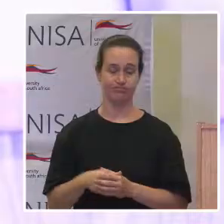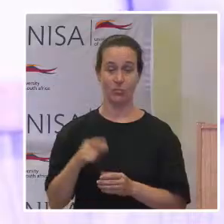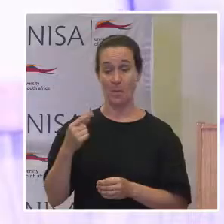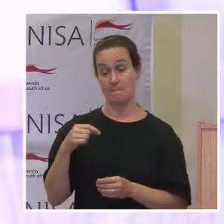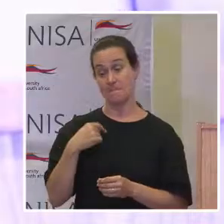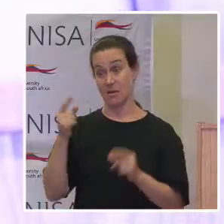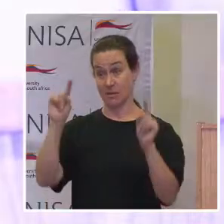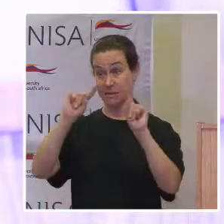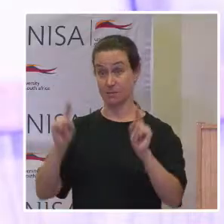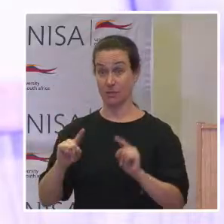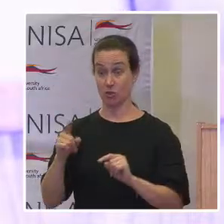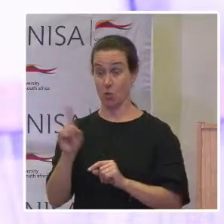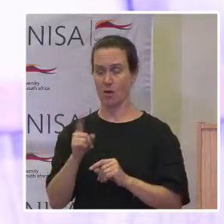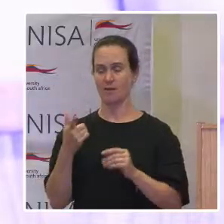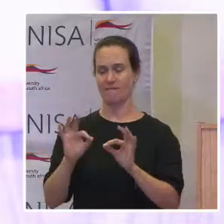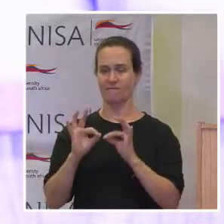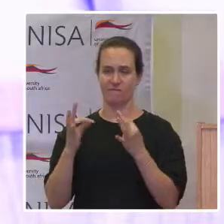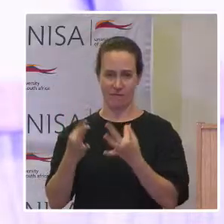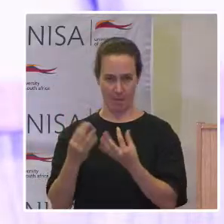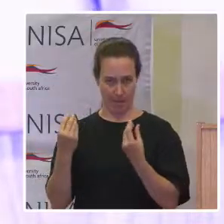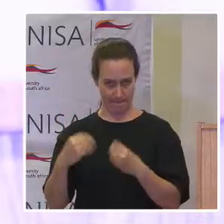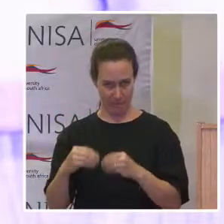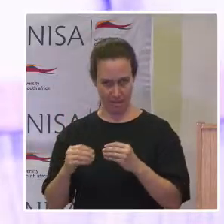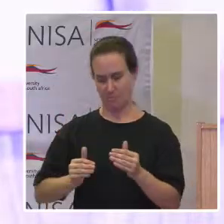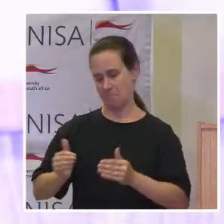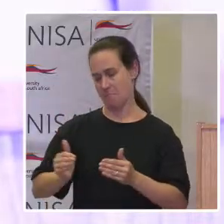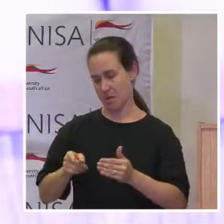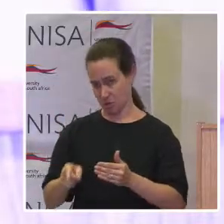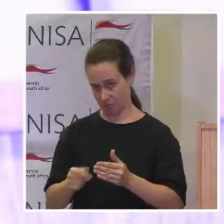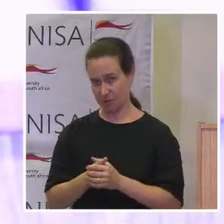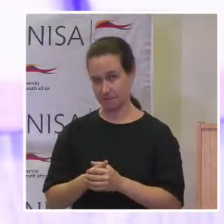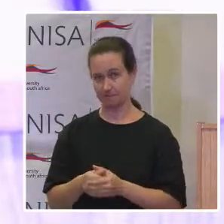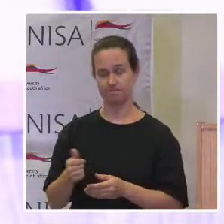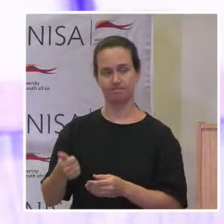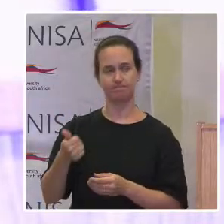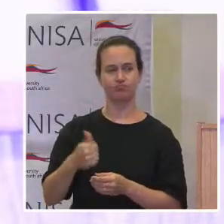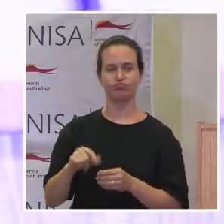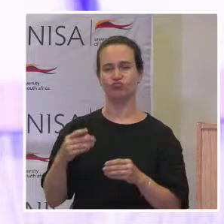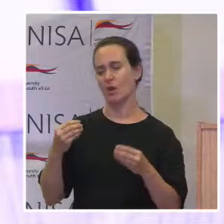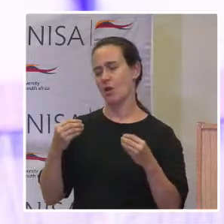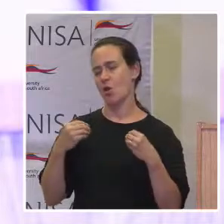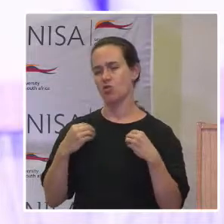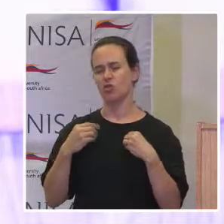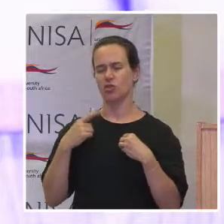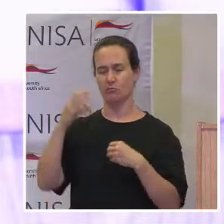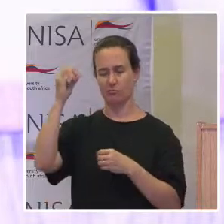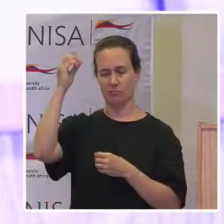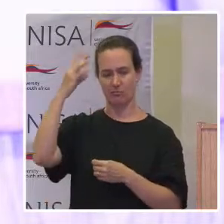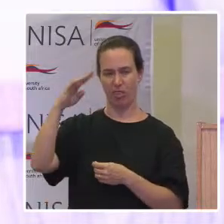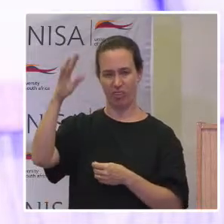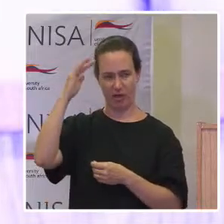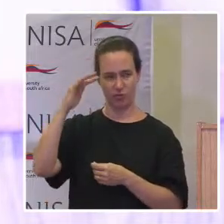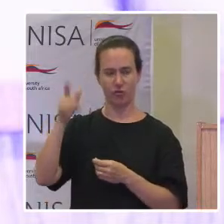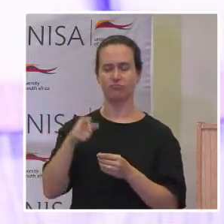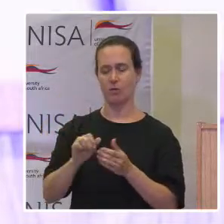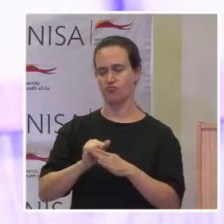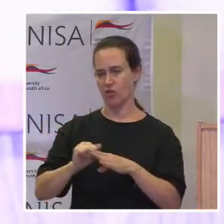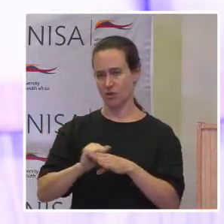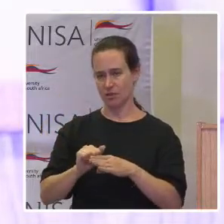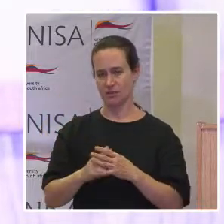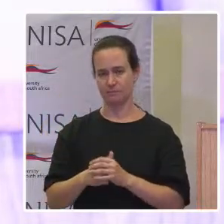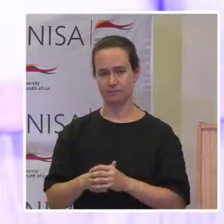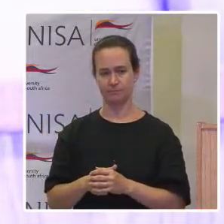specialize in is family business management, as well as entrepreneurship theory and practice. So you